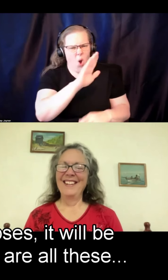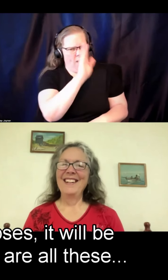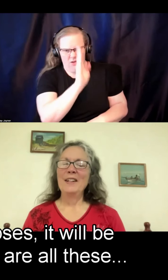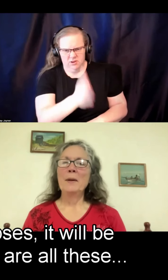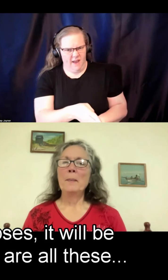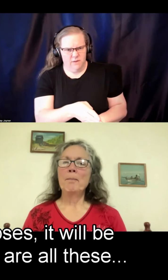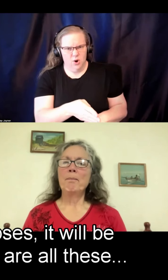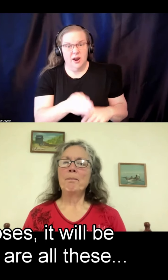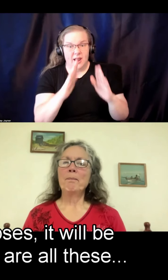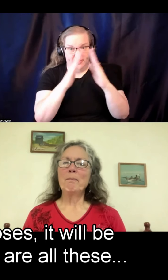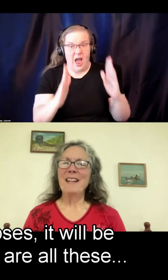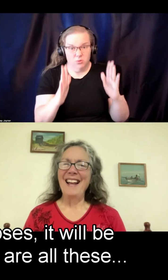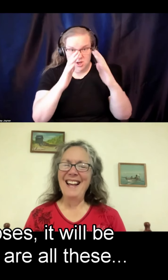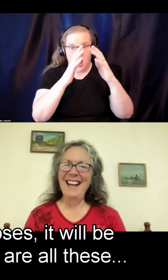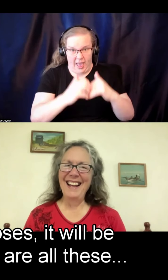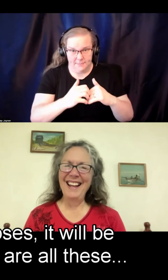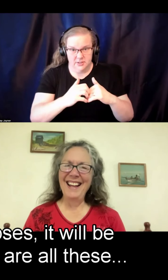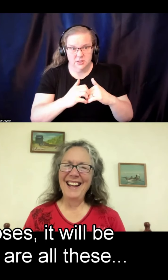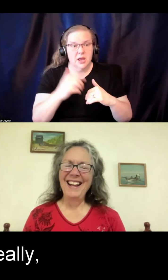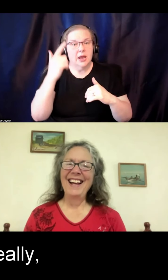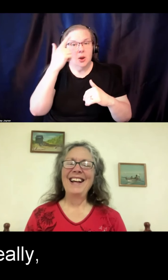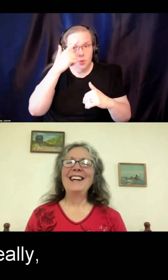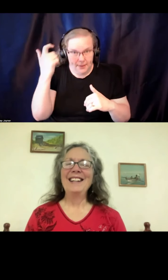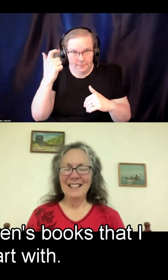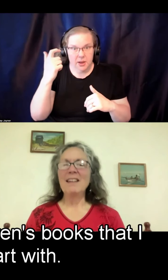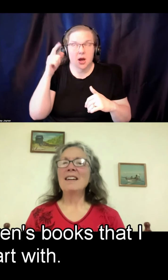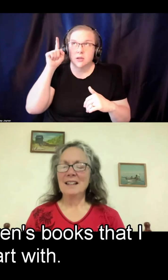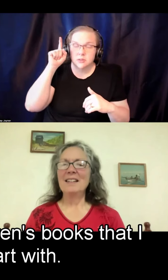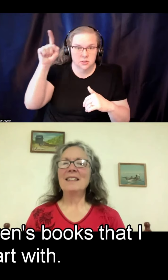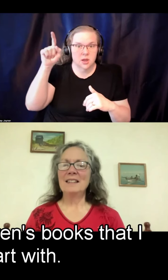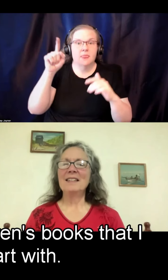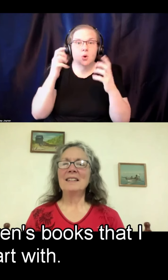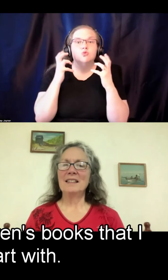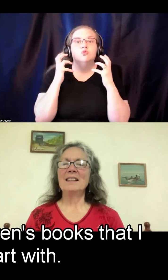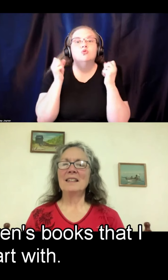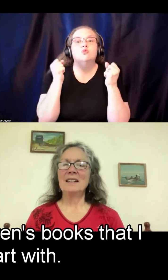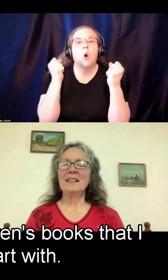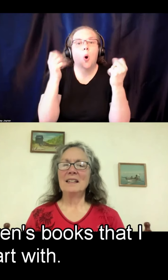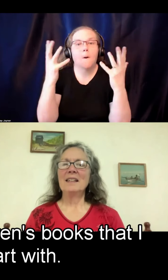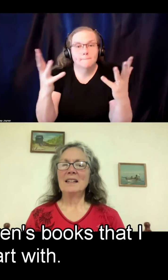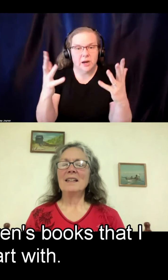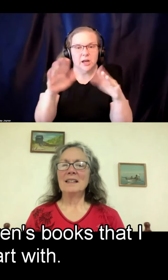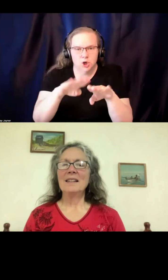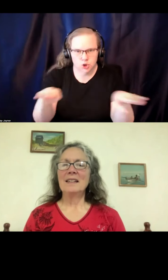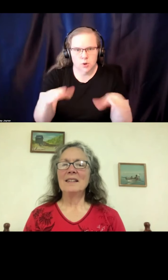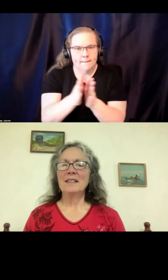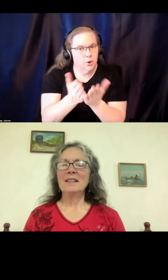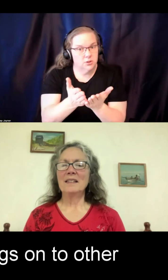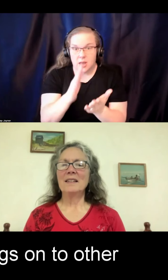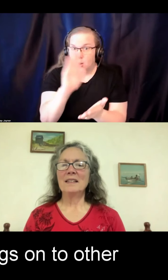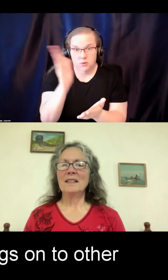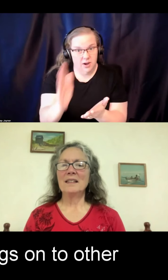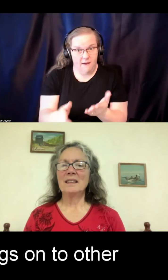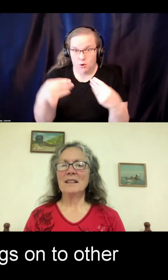if our house collapses, it will be because in the attic are all these. I mean, really, I have so many children's books that I will never part with.